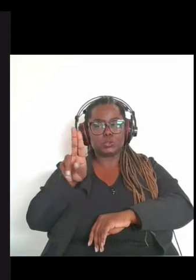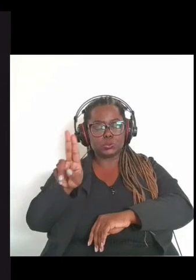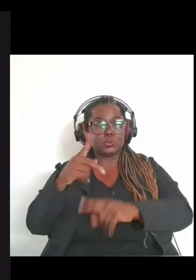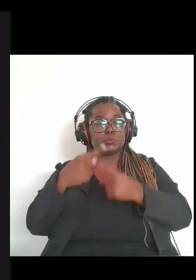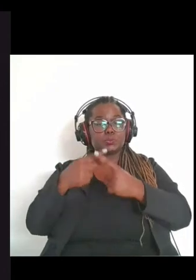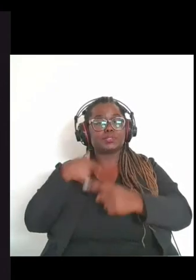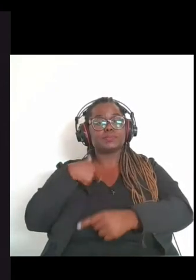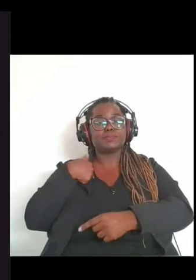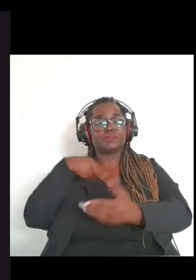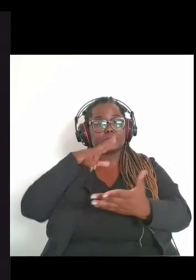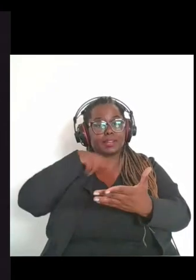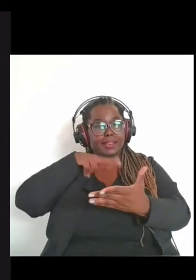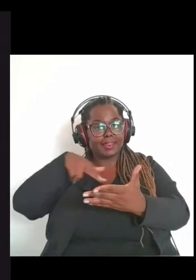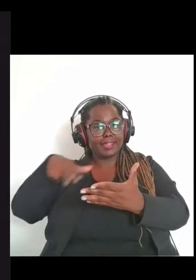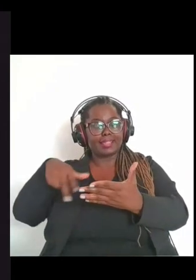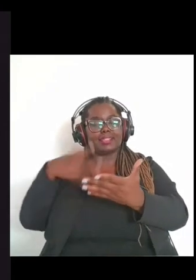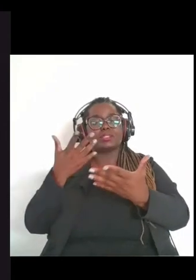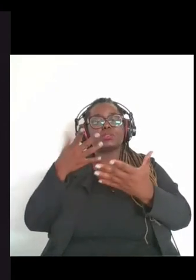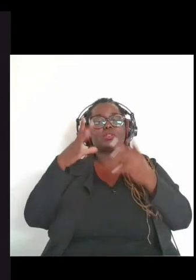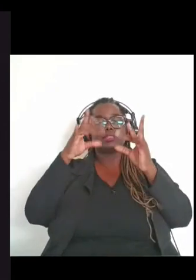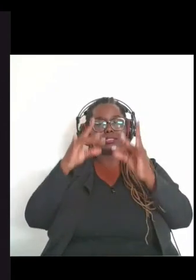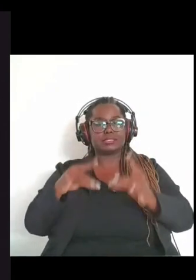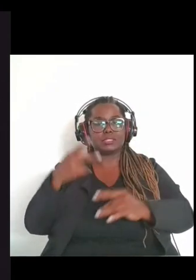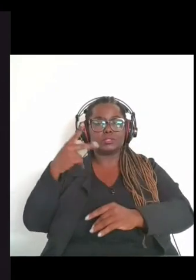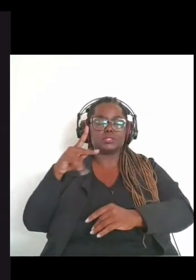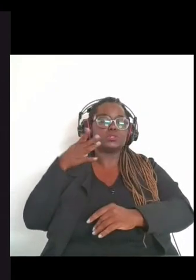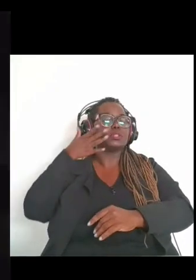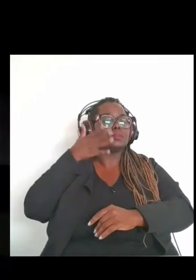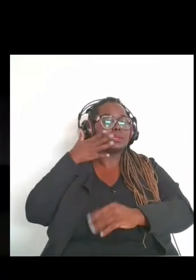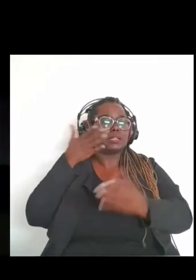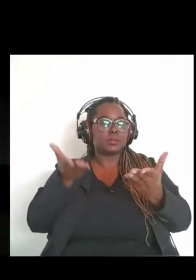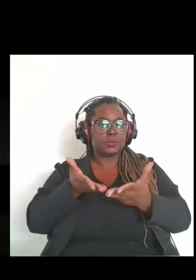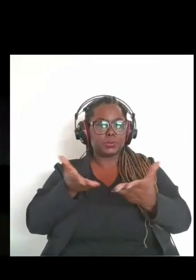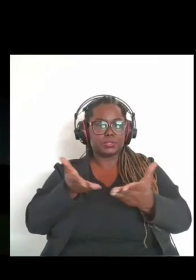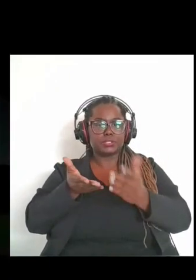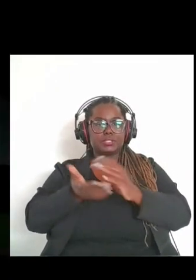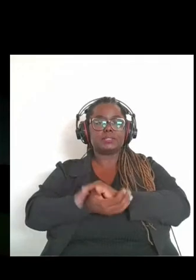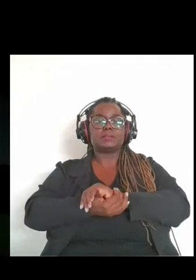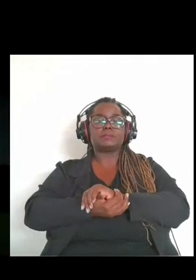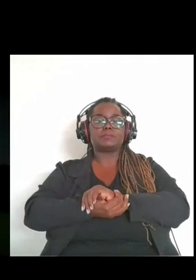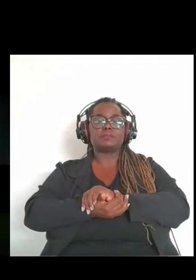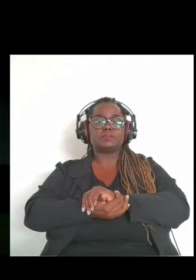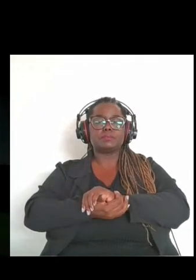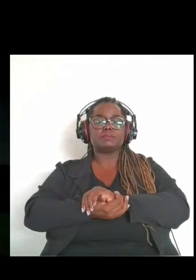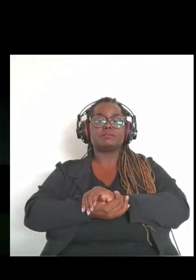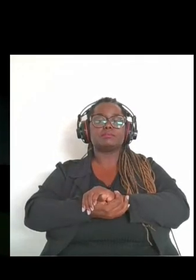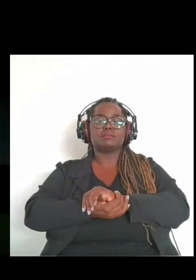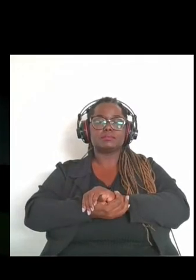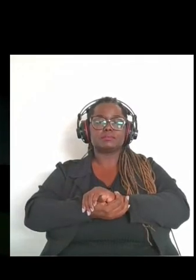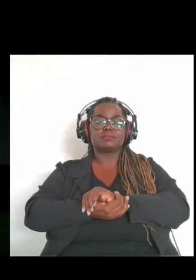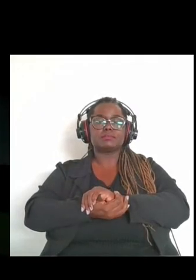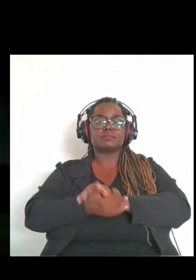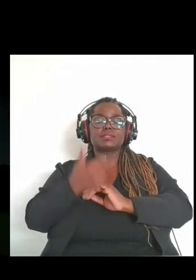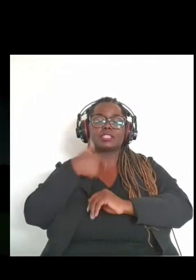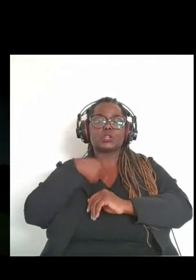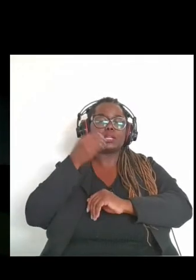even when I was reading the description of your representation today